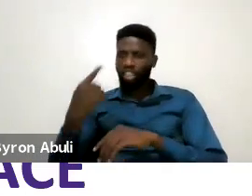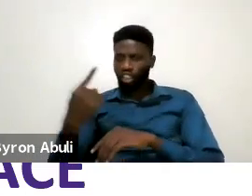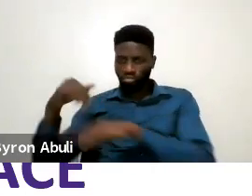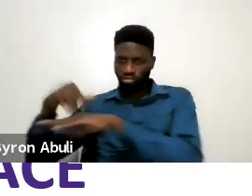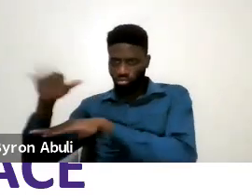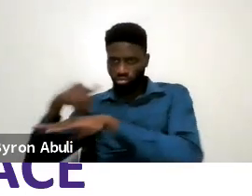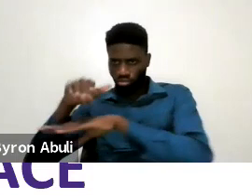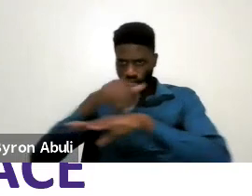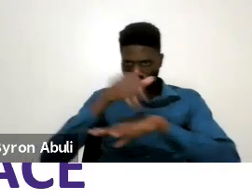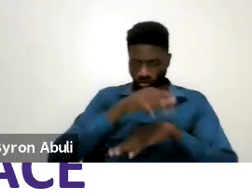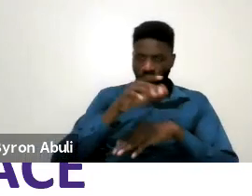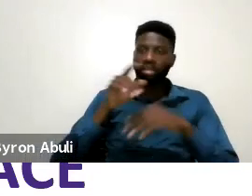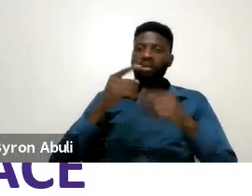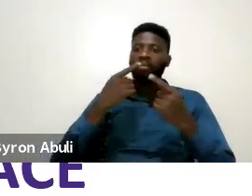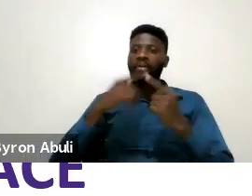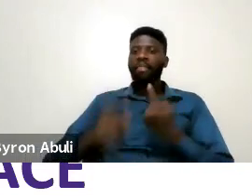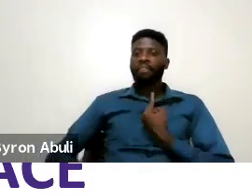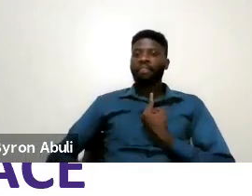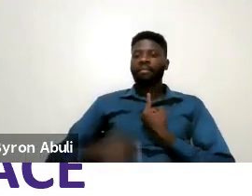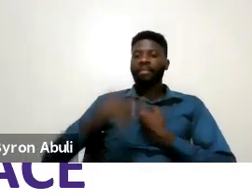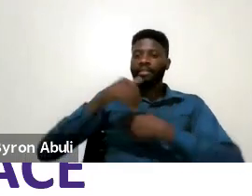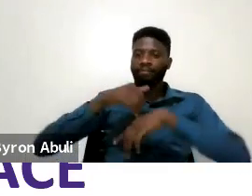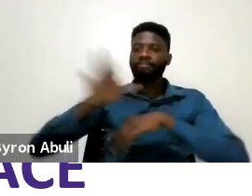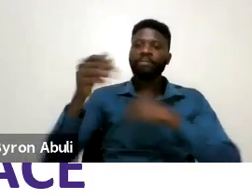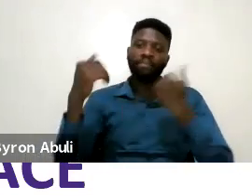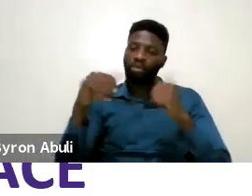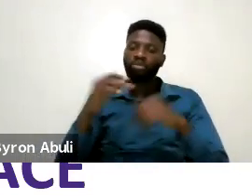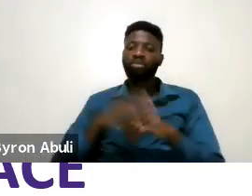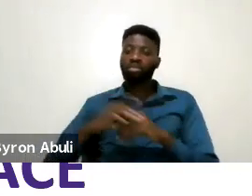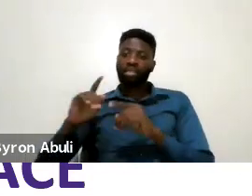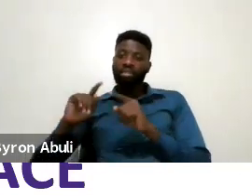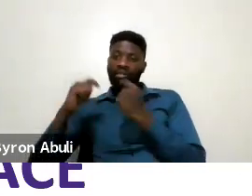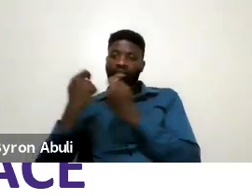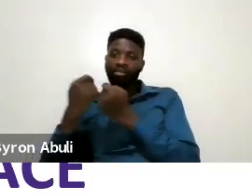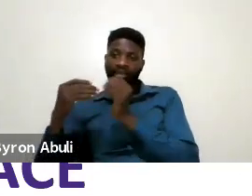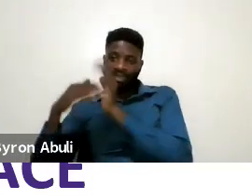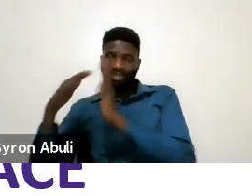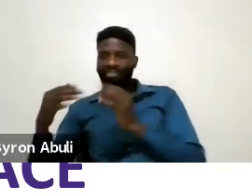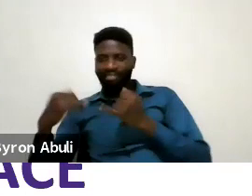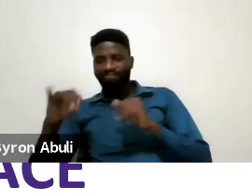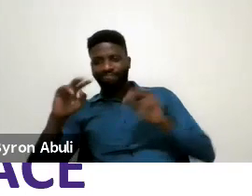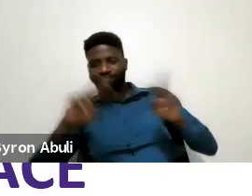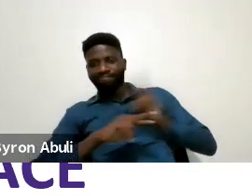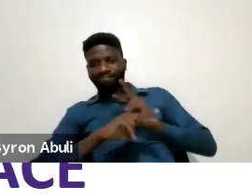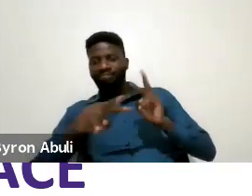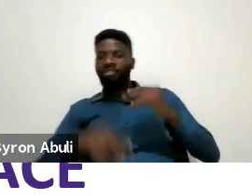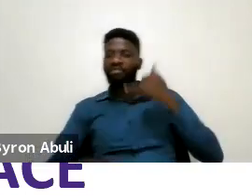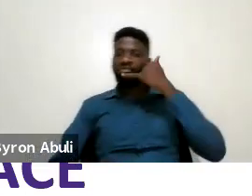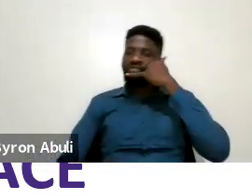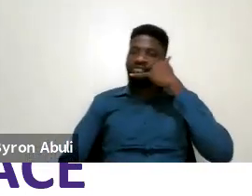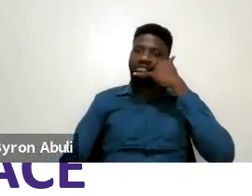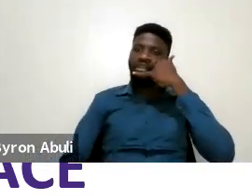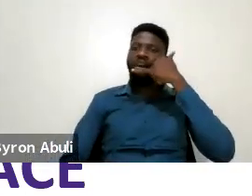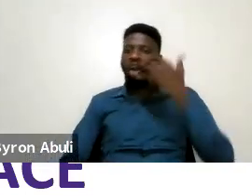this person who is in charge of this team is in trouble trying to follow you. Maybe you've even switched off your phone, you've gone away. So maybe